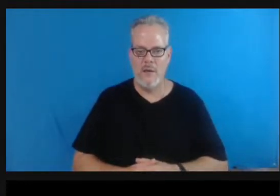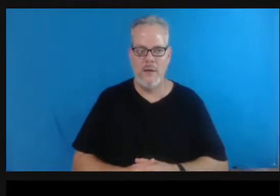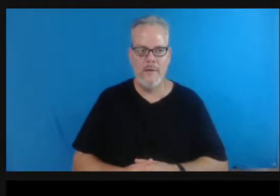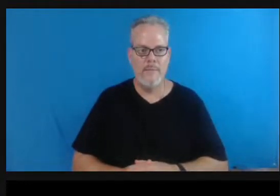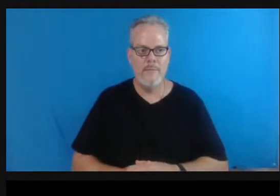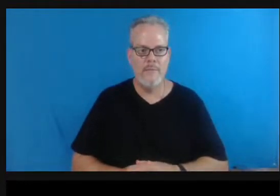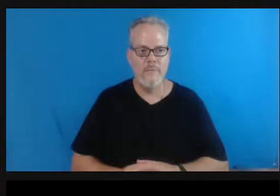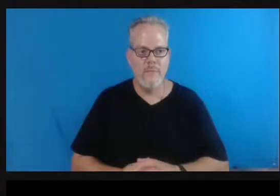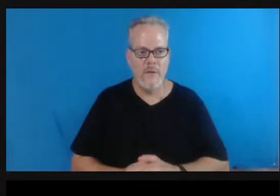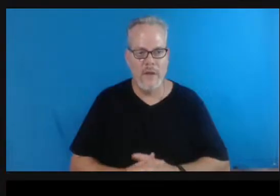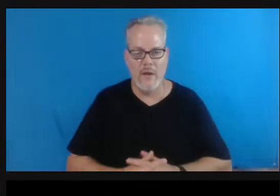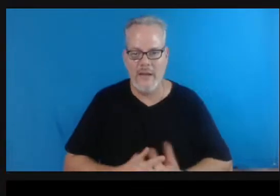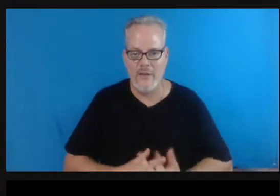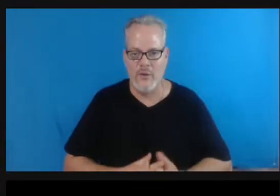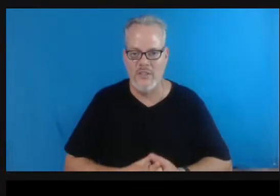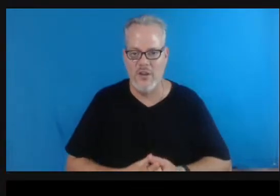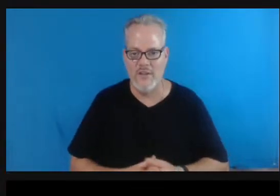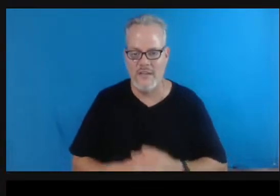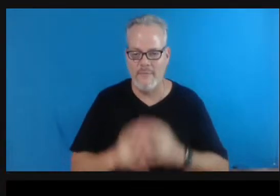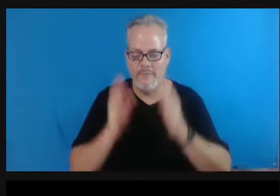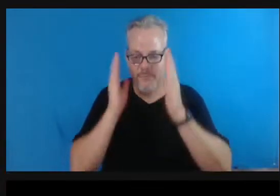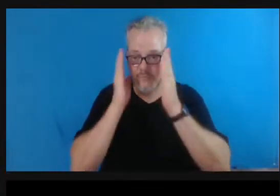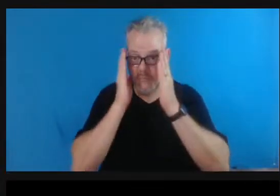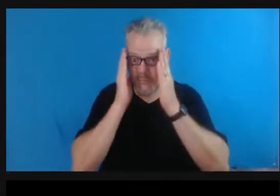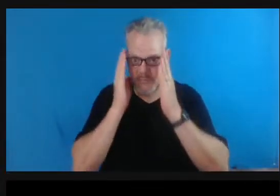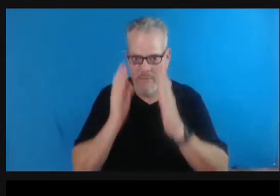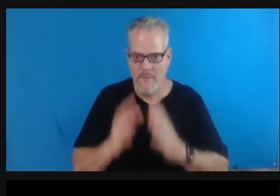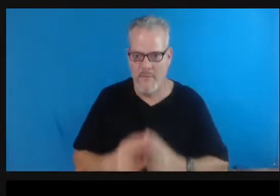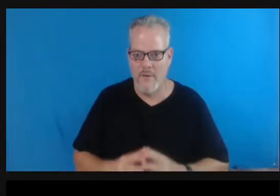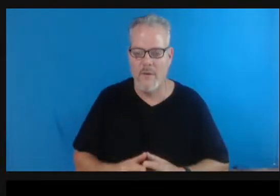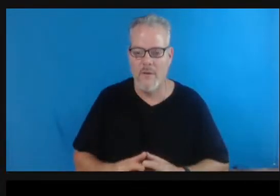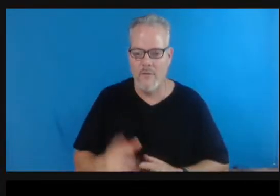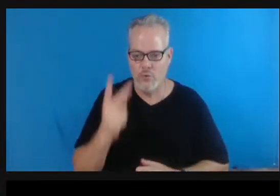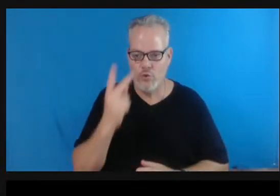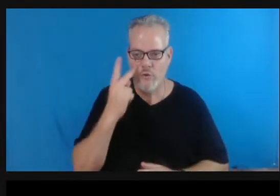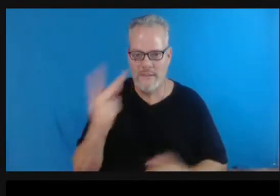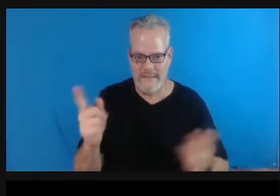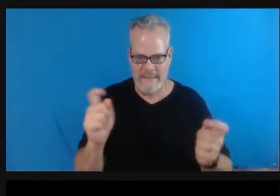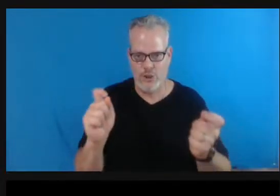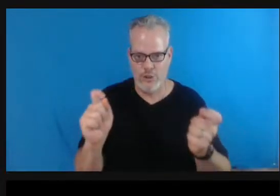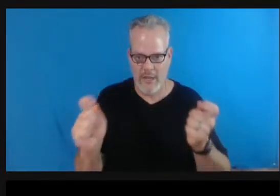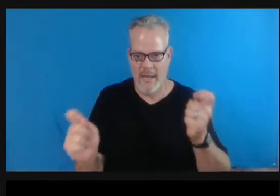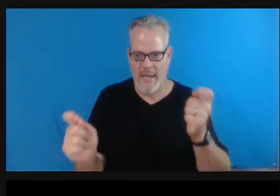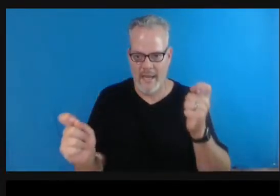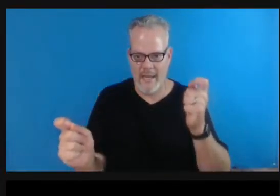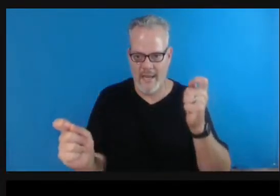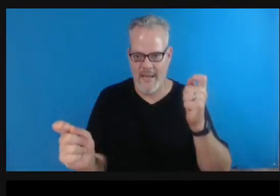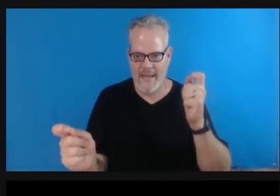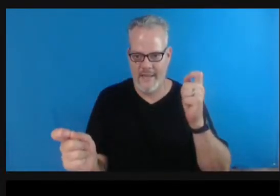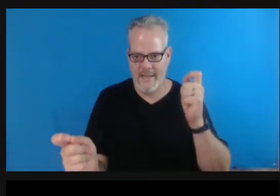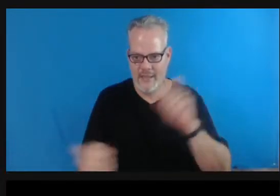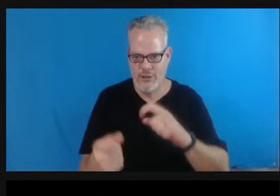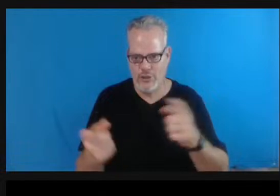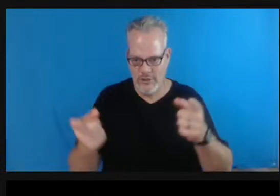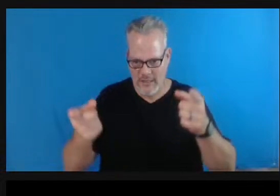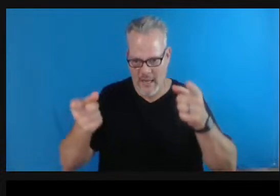So we see our vent change here. You can see this flow up here and change over here. If you look, you can see this little ooze up flow